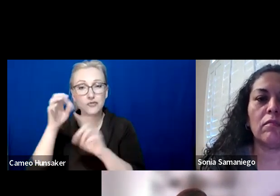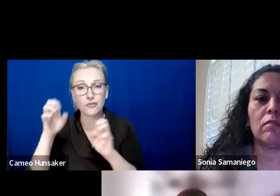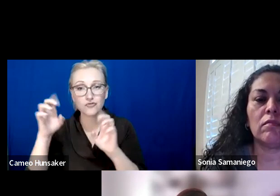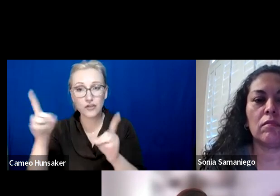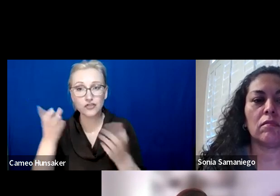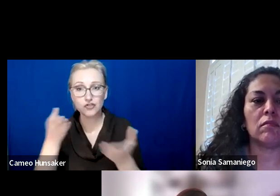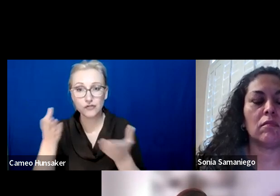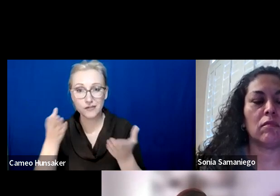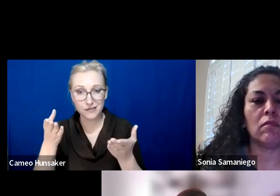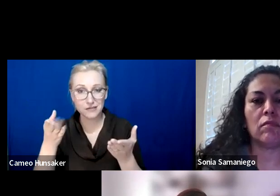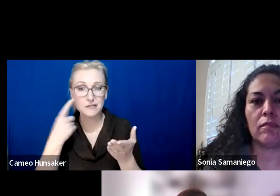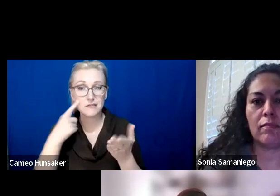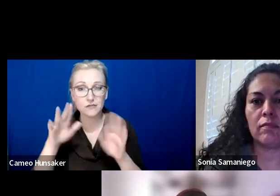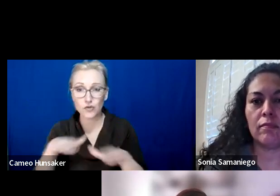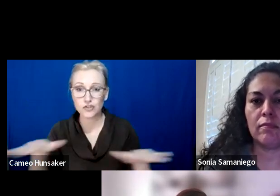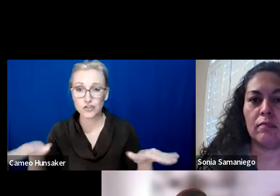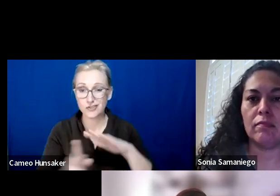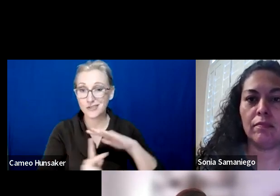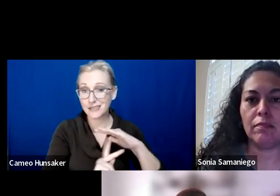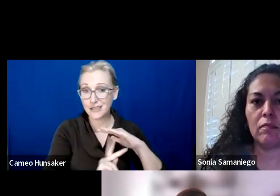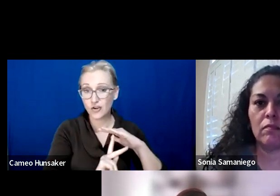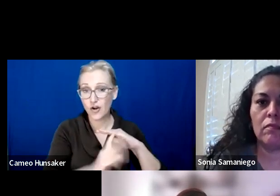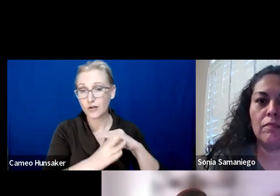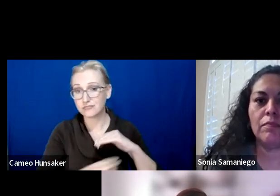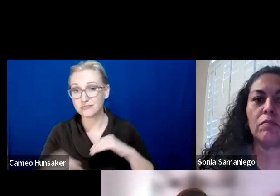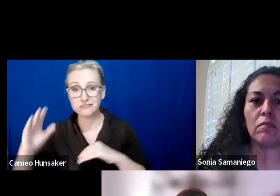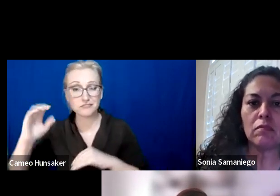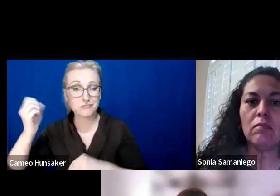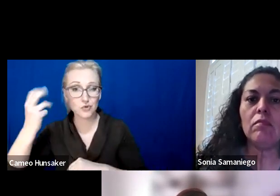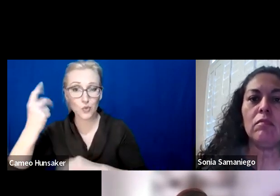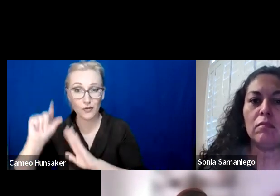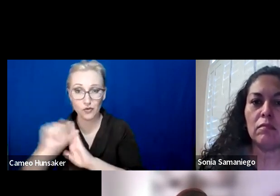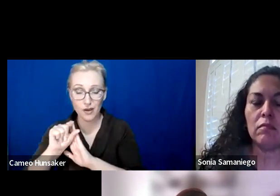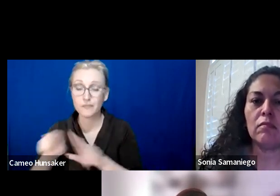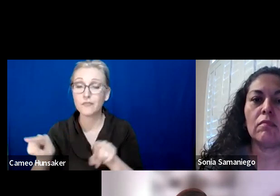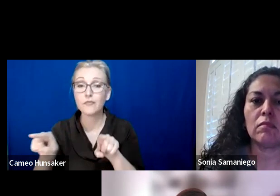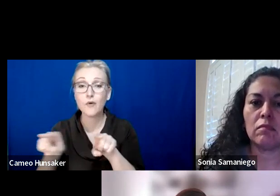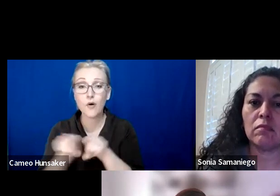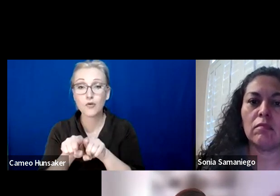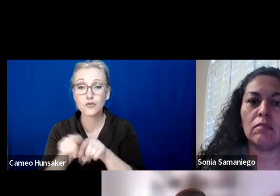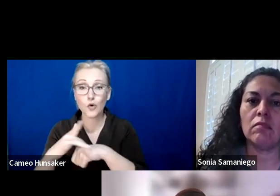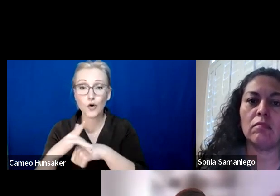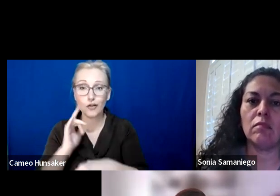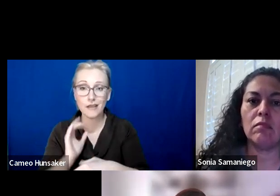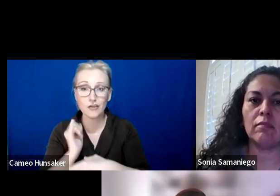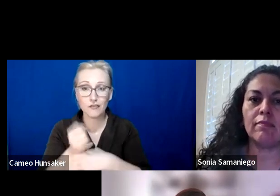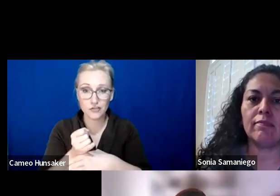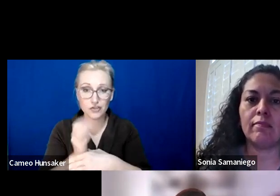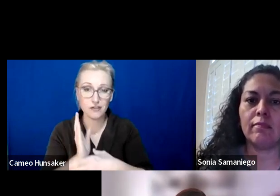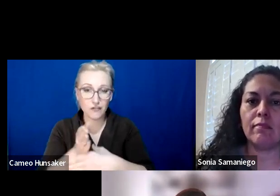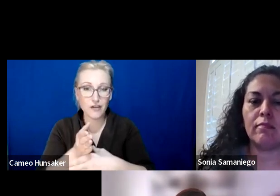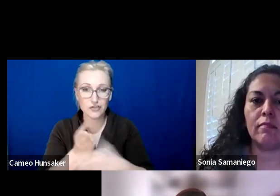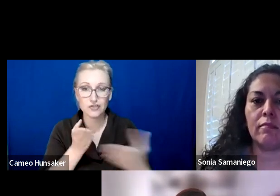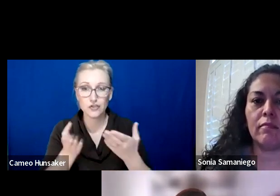grade. We also work on early intervention issues for kids 0 to 5. And then